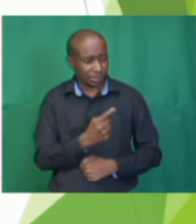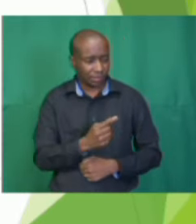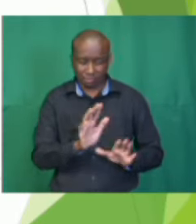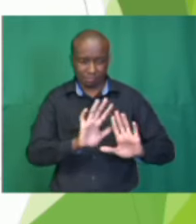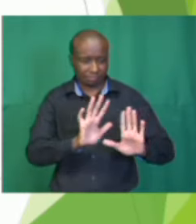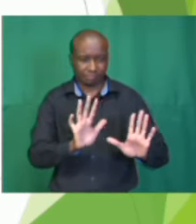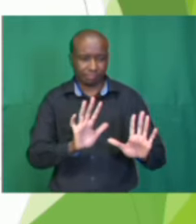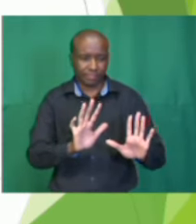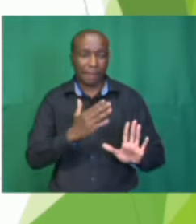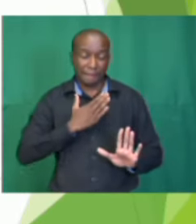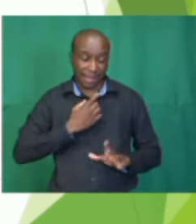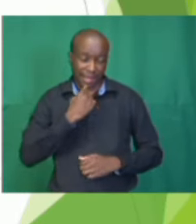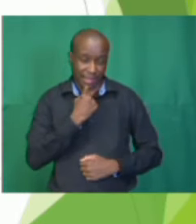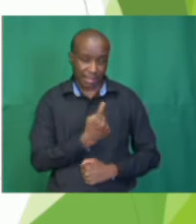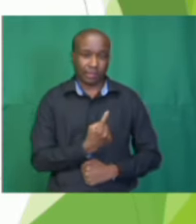"I tell you,